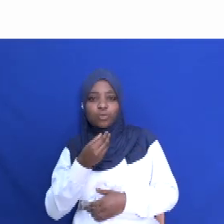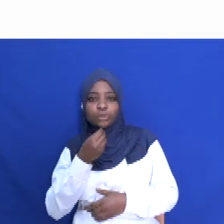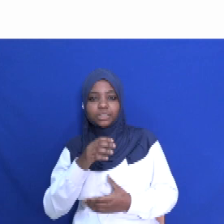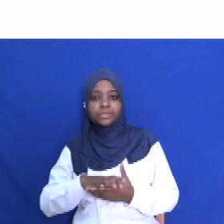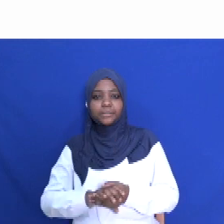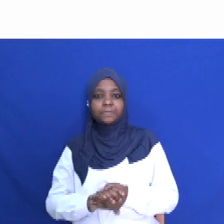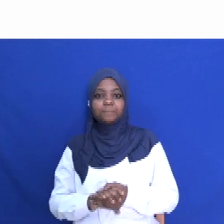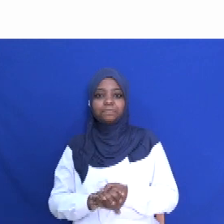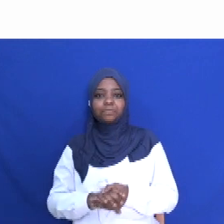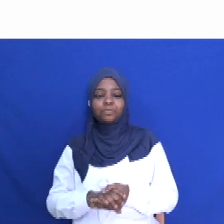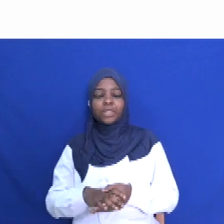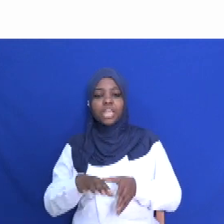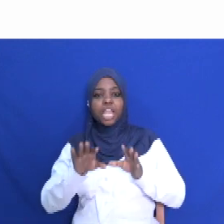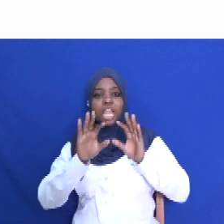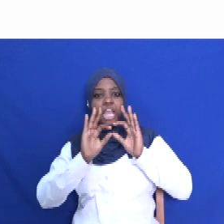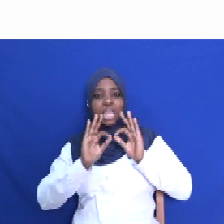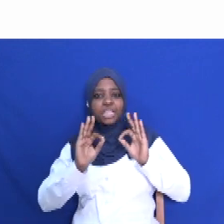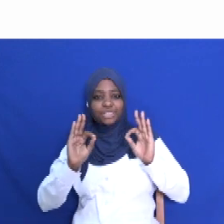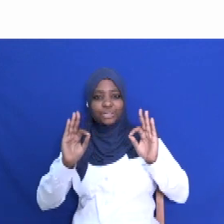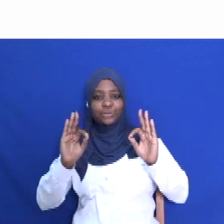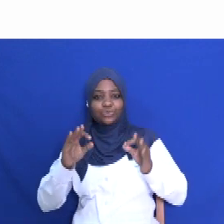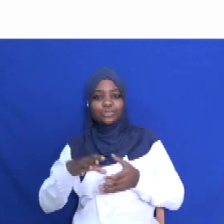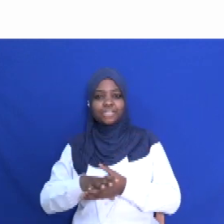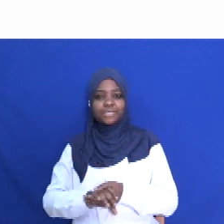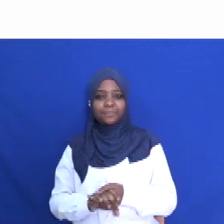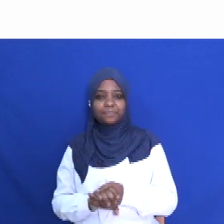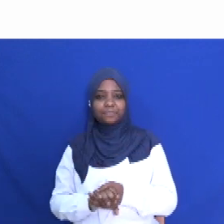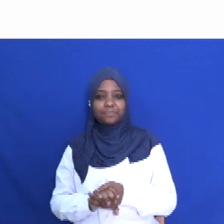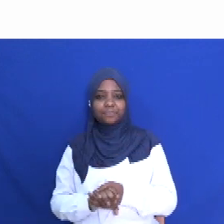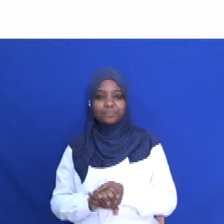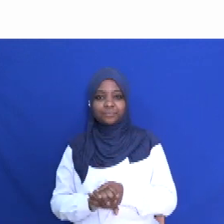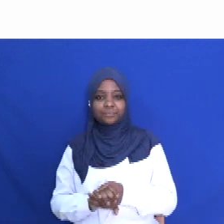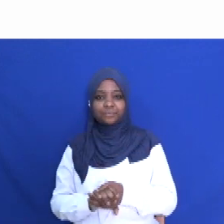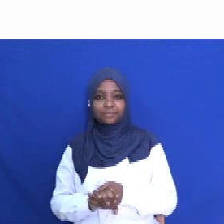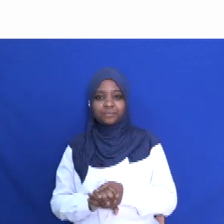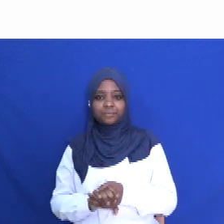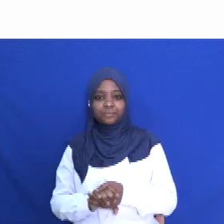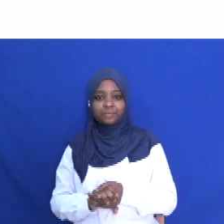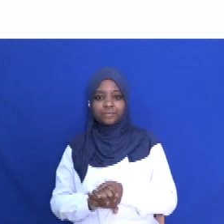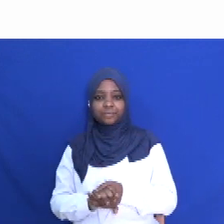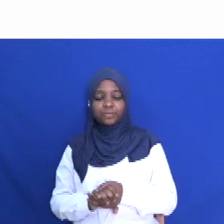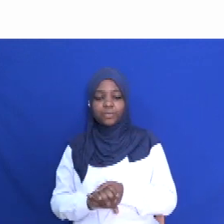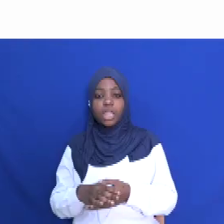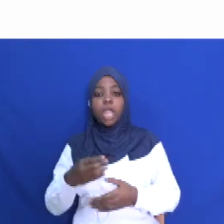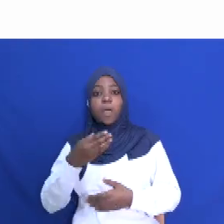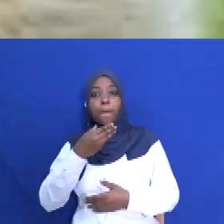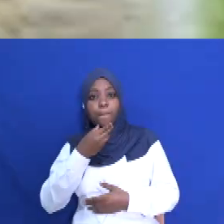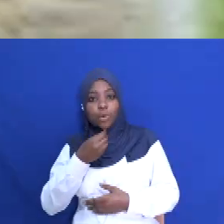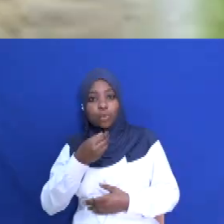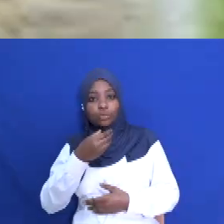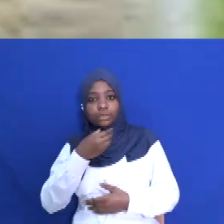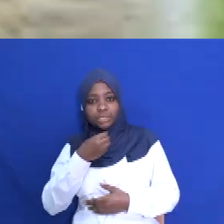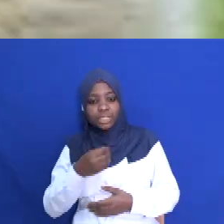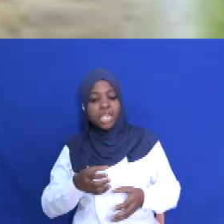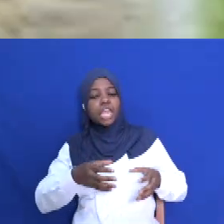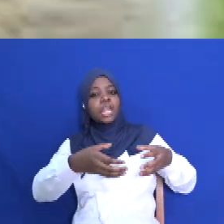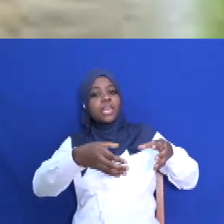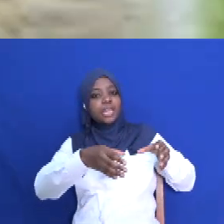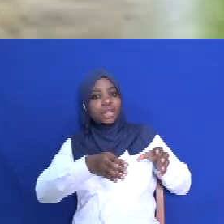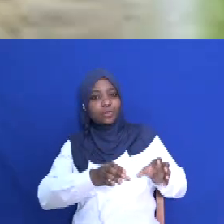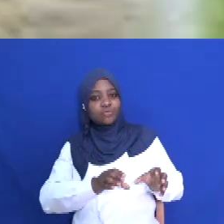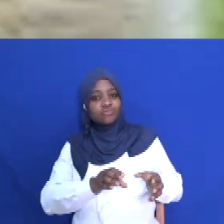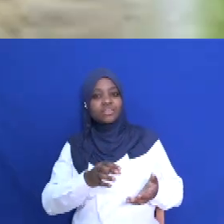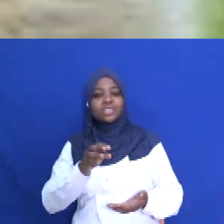Yes, the goat is a herbivorous animal. The goat is a